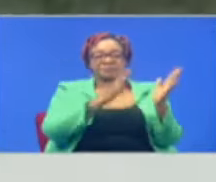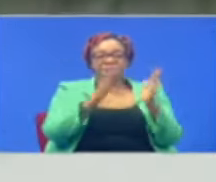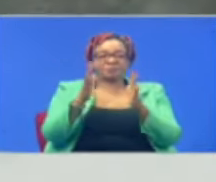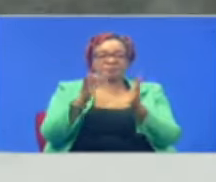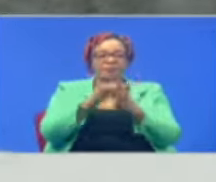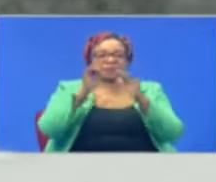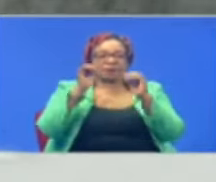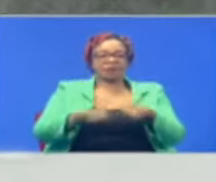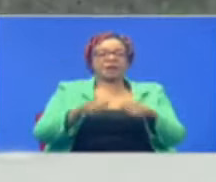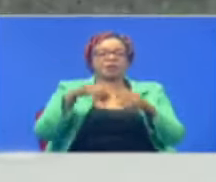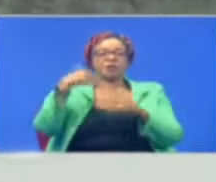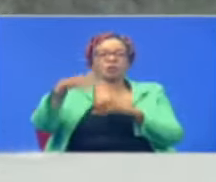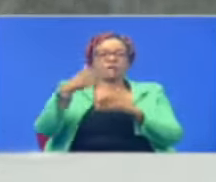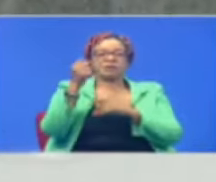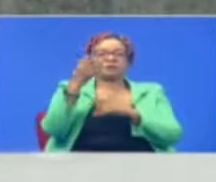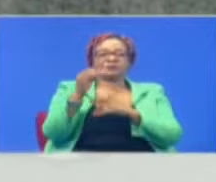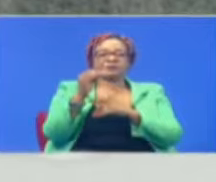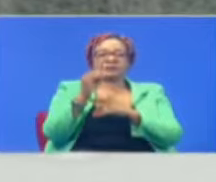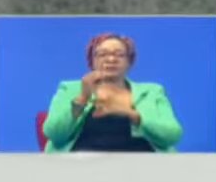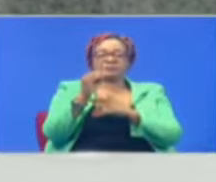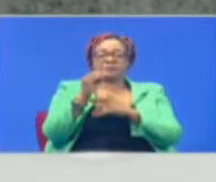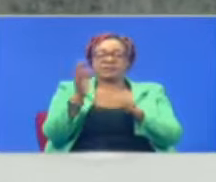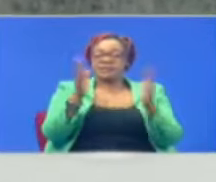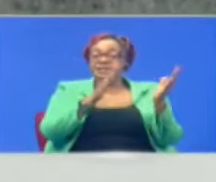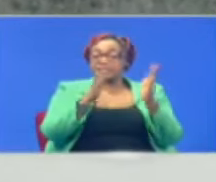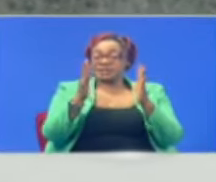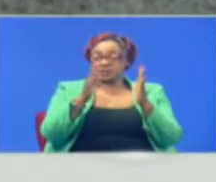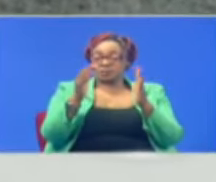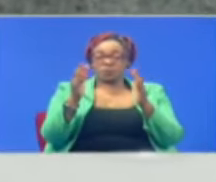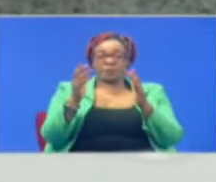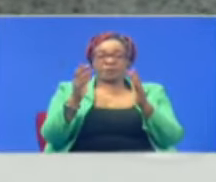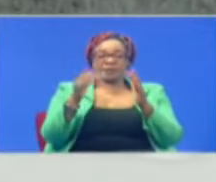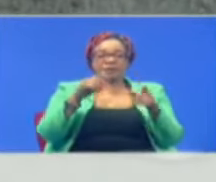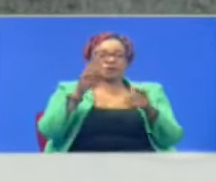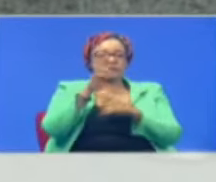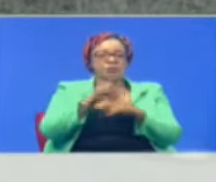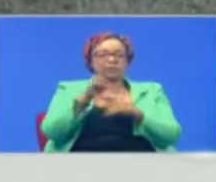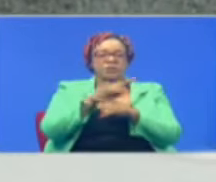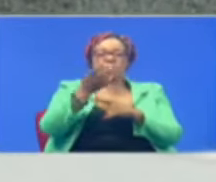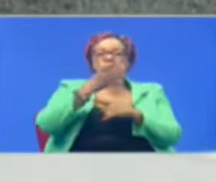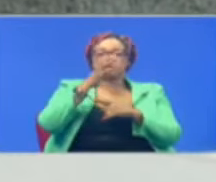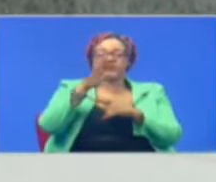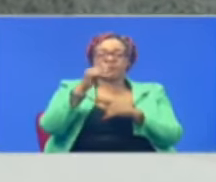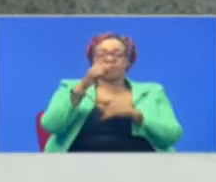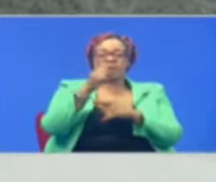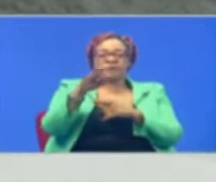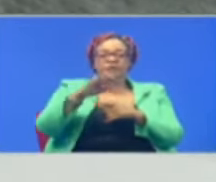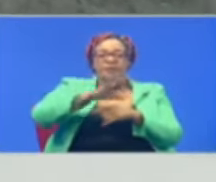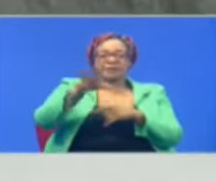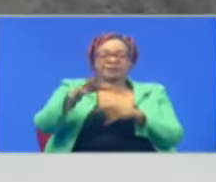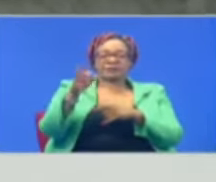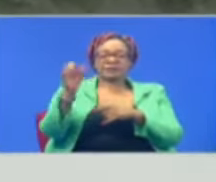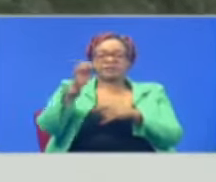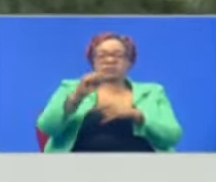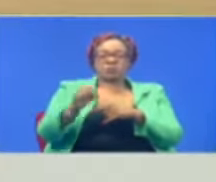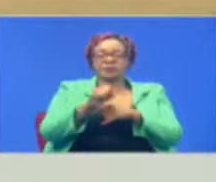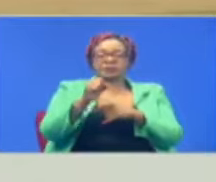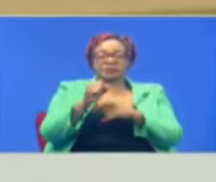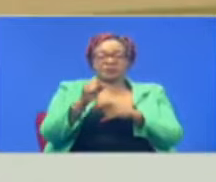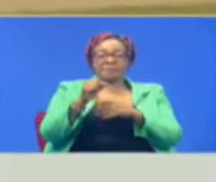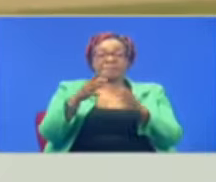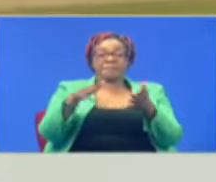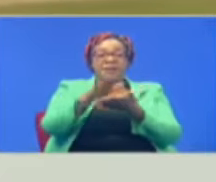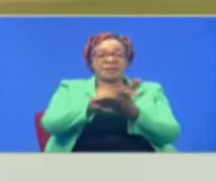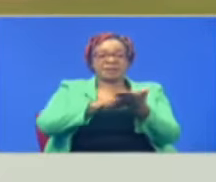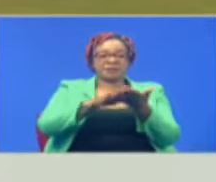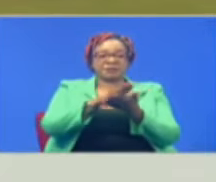reach 50 degrees Celsius weather in the summer. Using recycled water from one of the country's sewage treatment plants, the manager